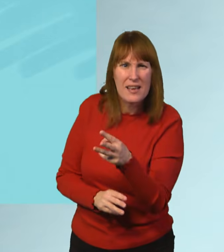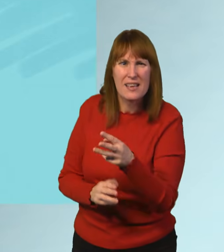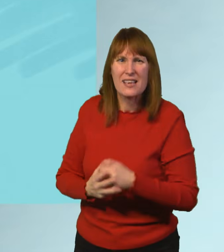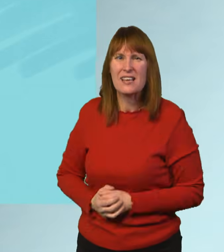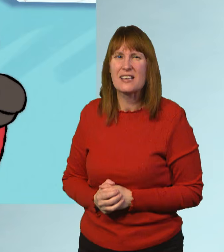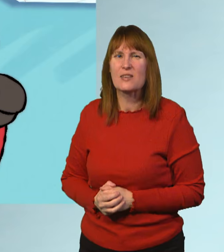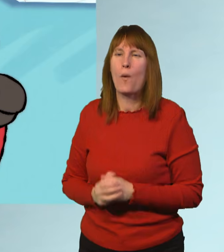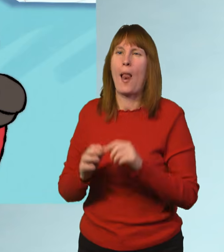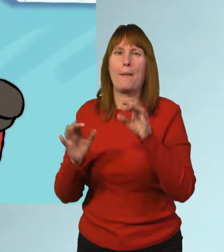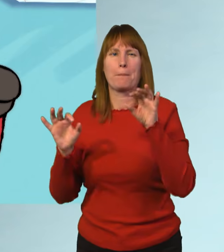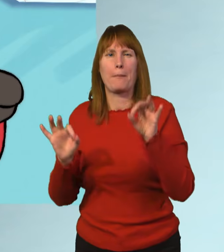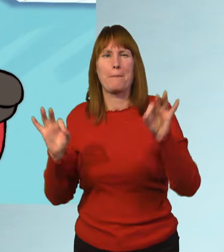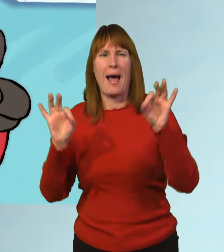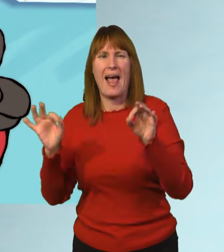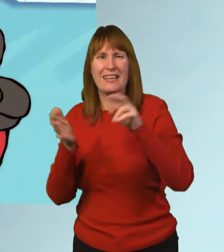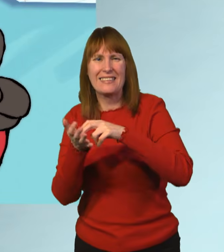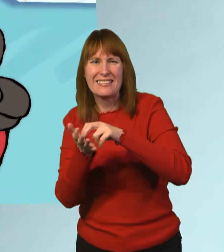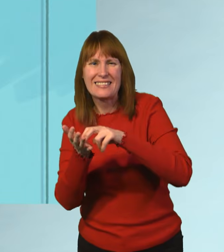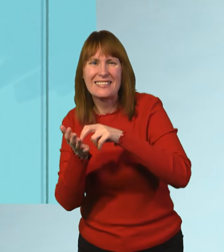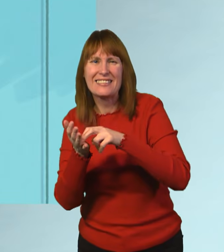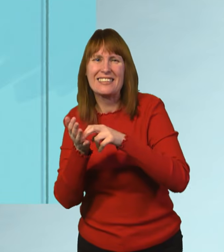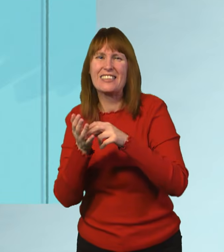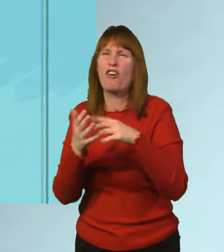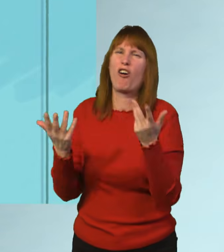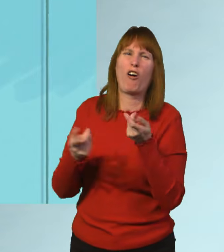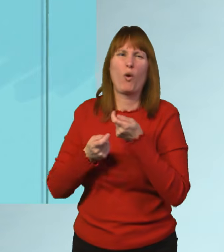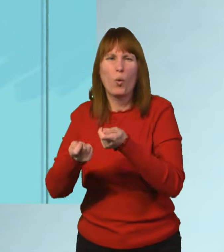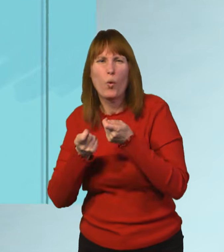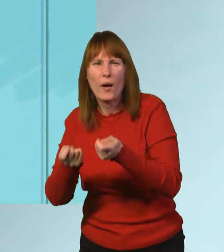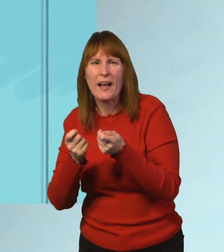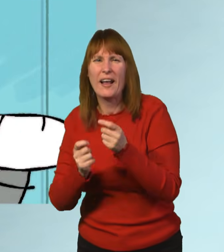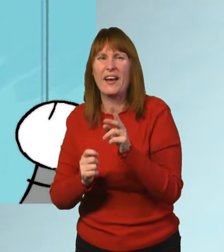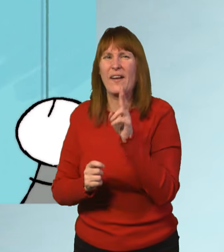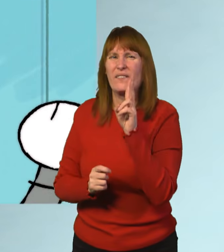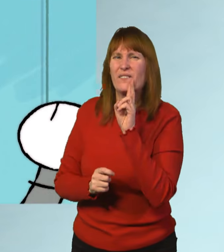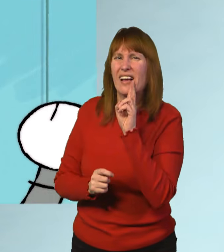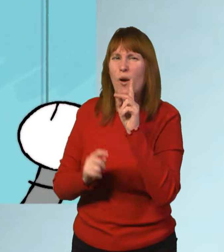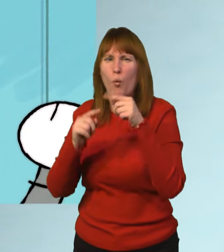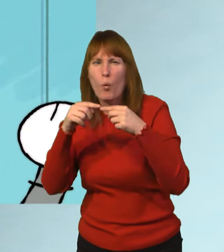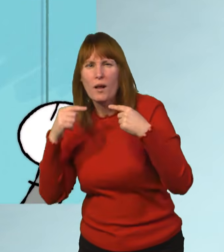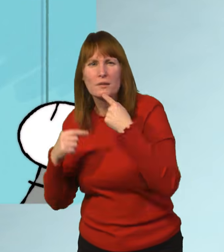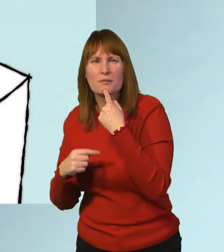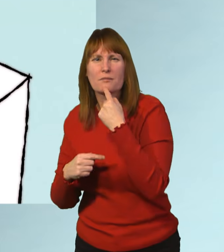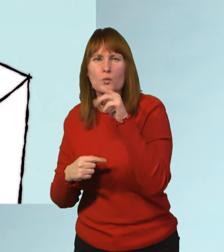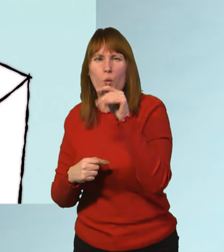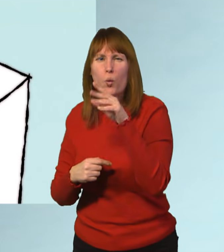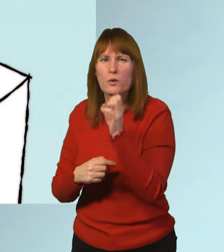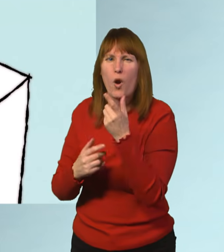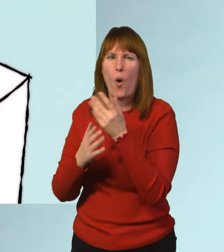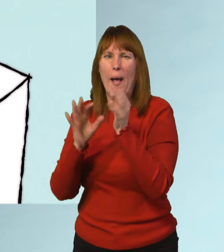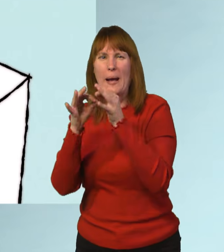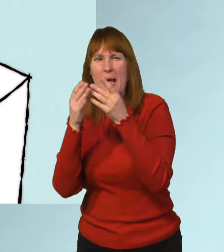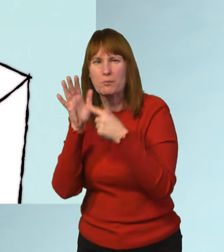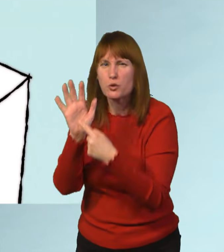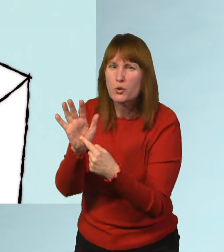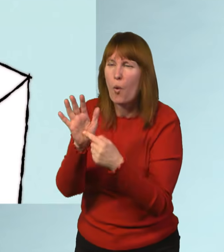ballet dancing. I'd rather be cooking vegan noodles. I'd like to host a game show for bumblebees. I had no idea